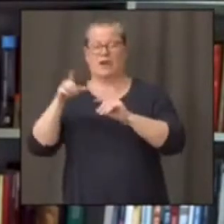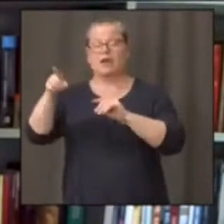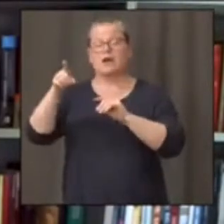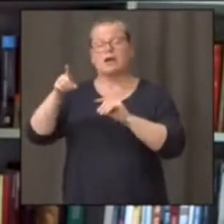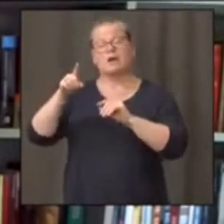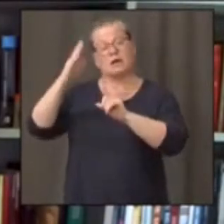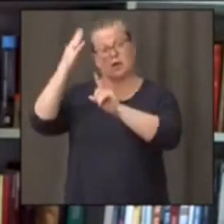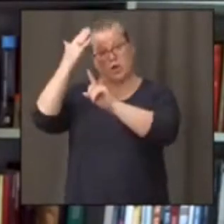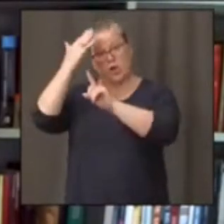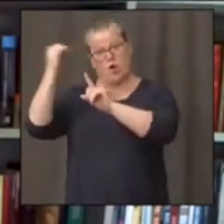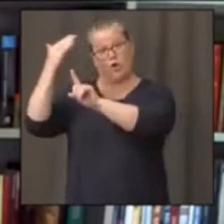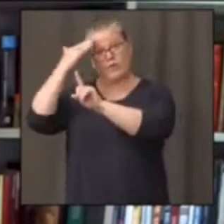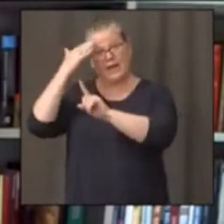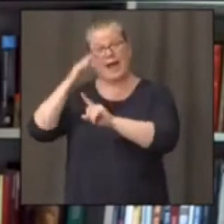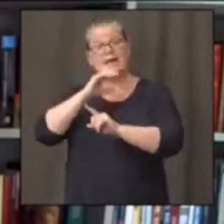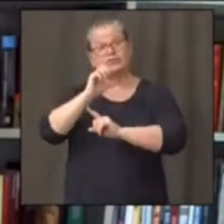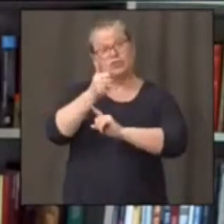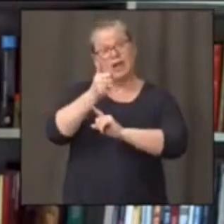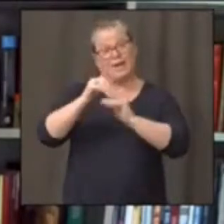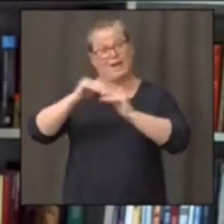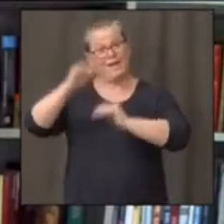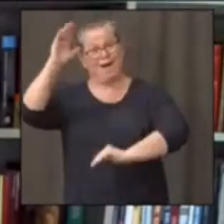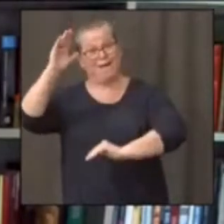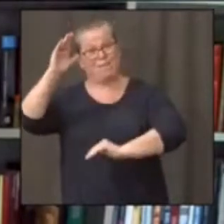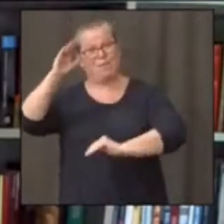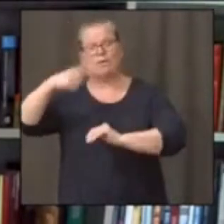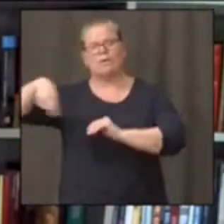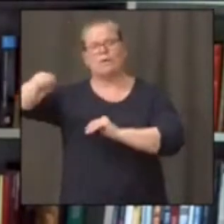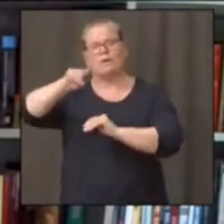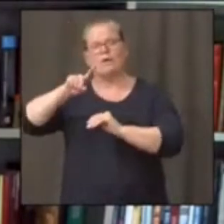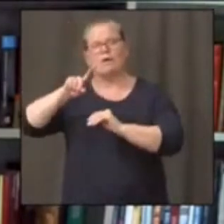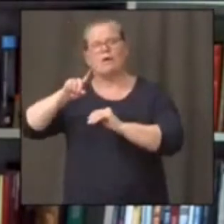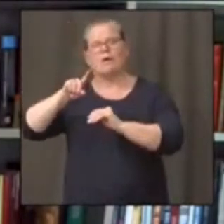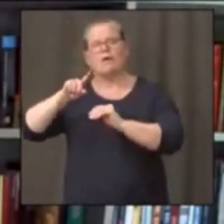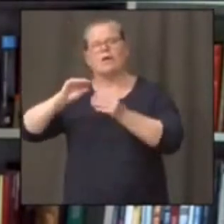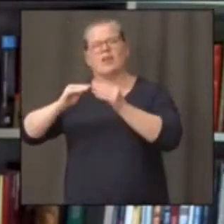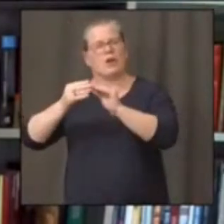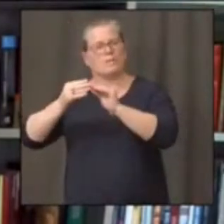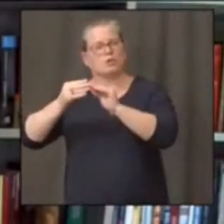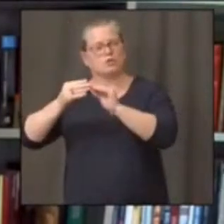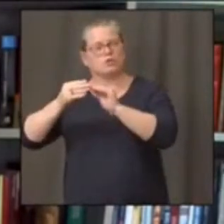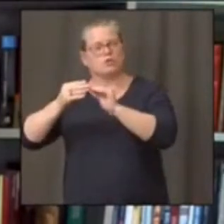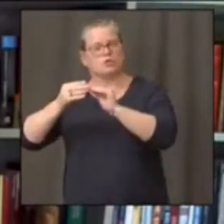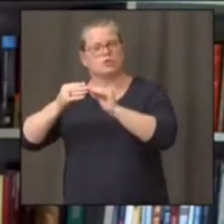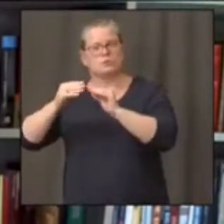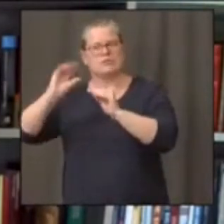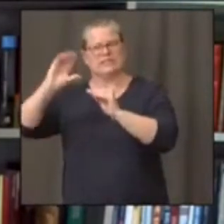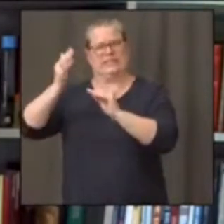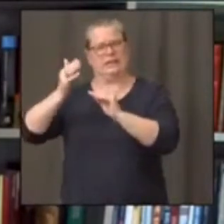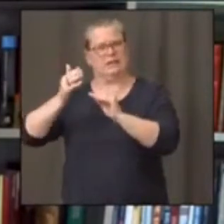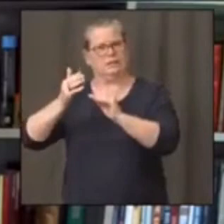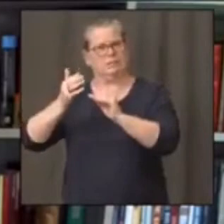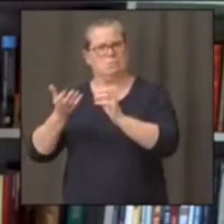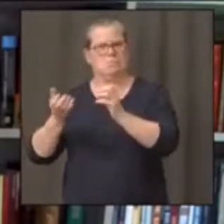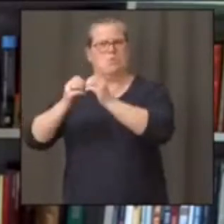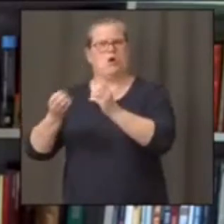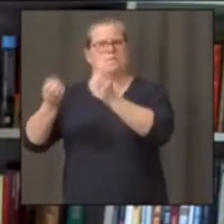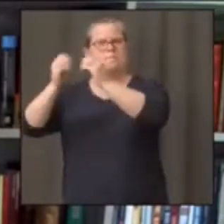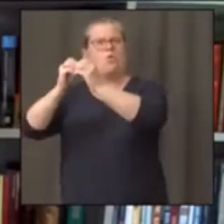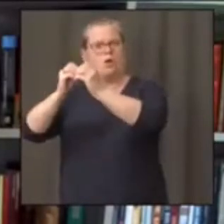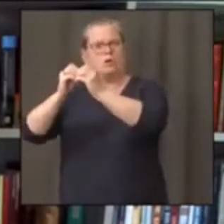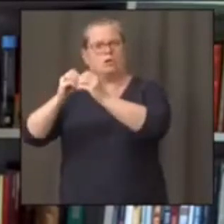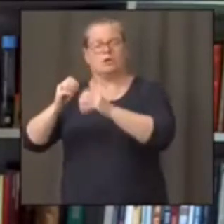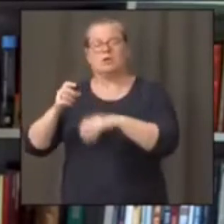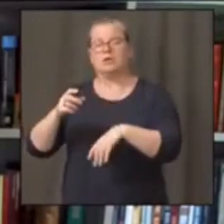in kids 10 years and above. So that's our middle school, that's our high school. It didn't see that. And actually rates were